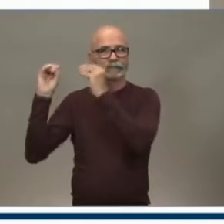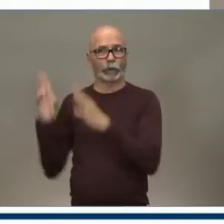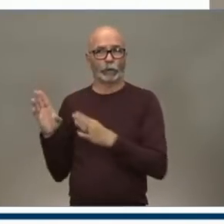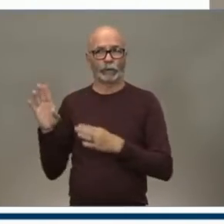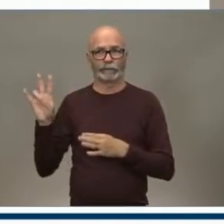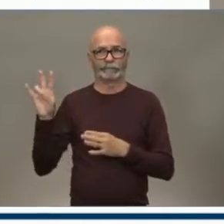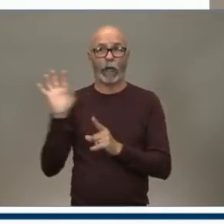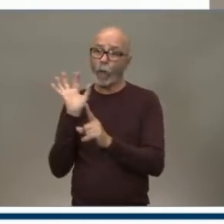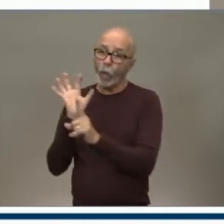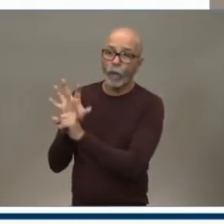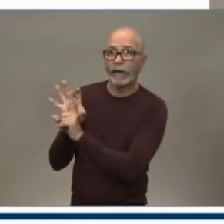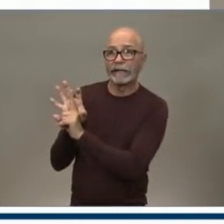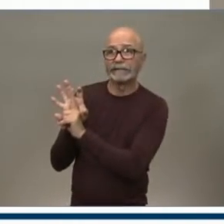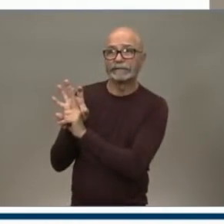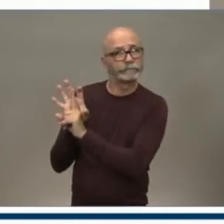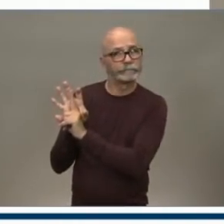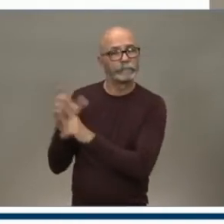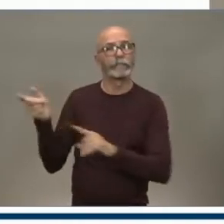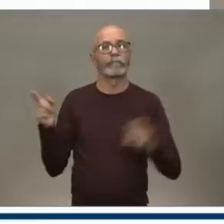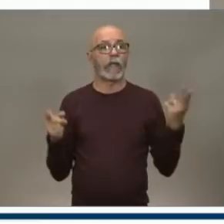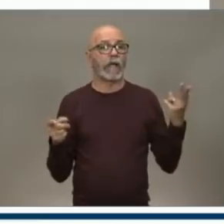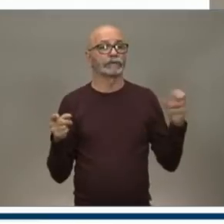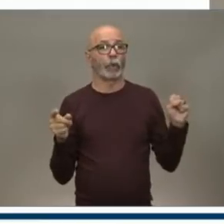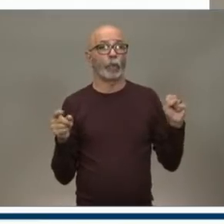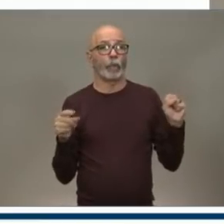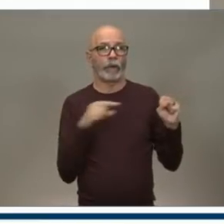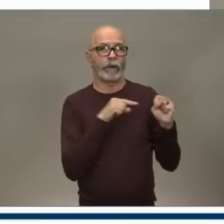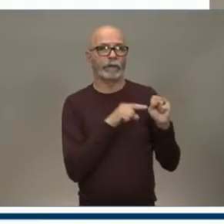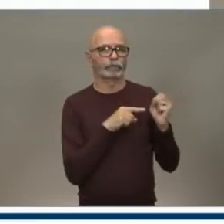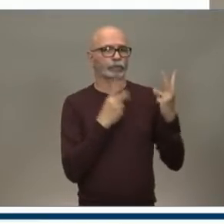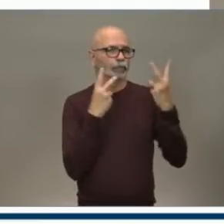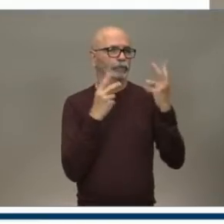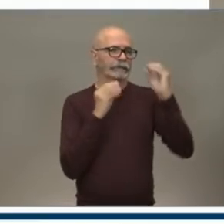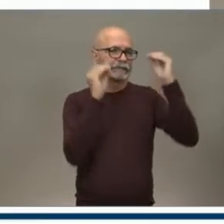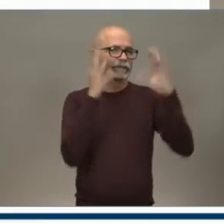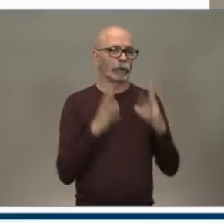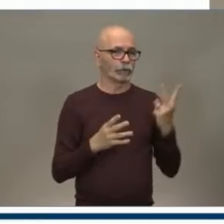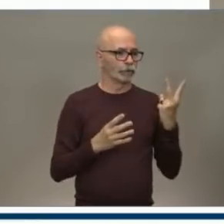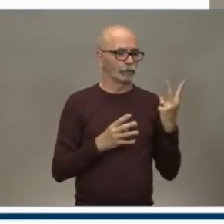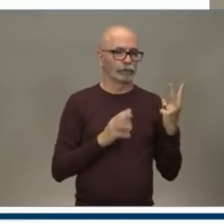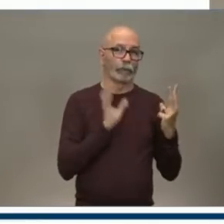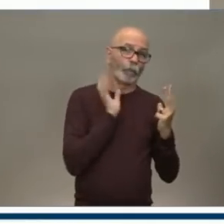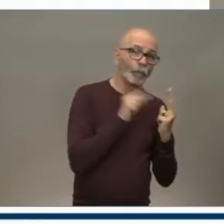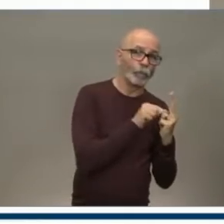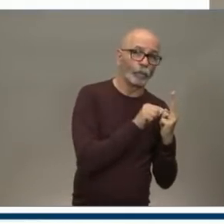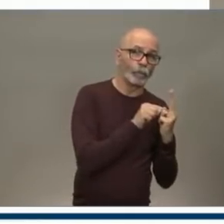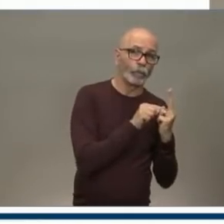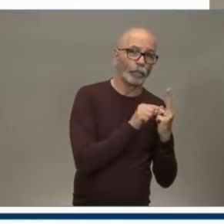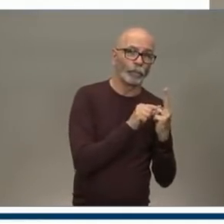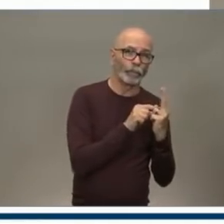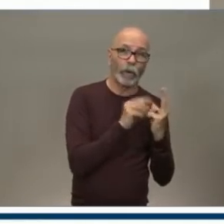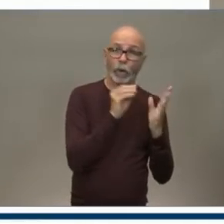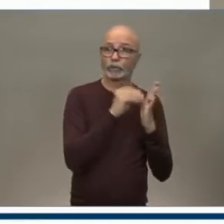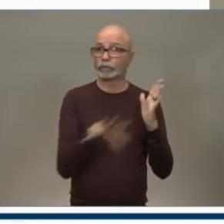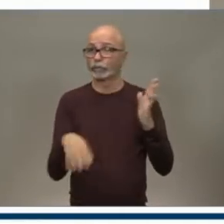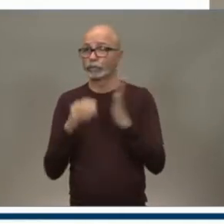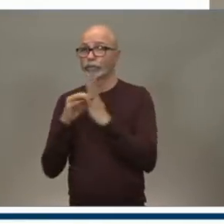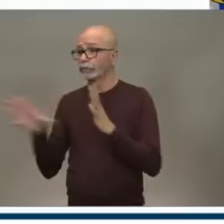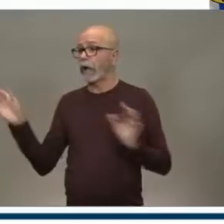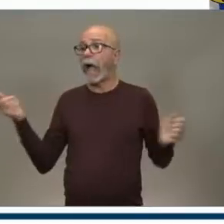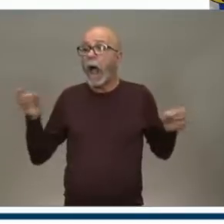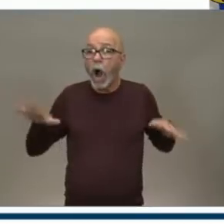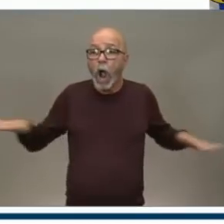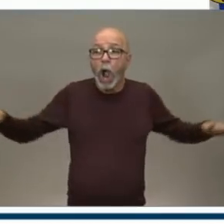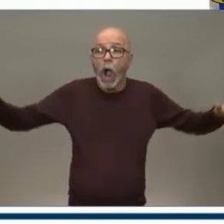and in the high school there were two teachers. I just don't have the full number of students in front of me. Jennifer, go ahead